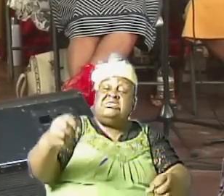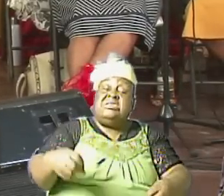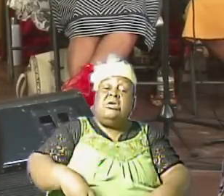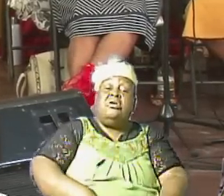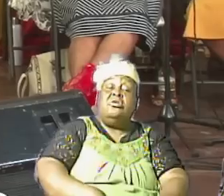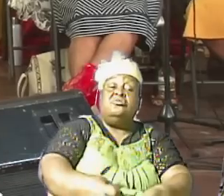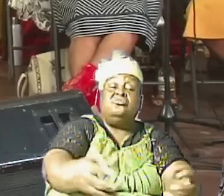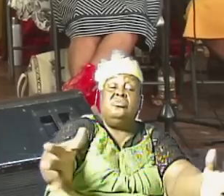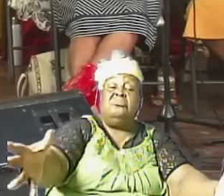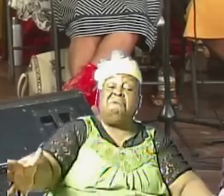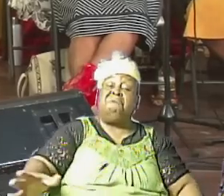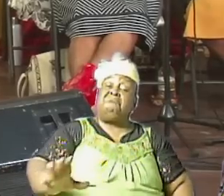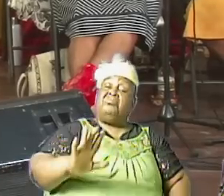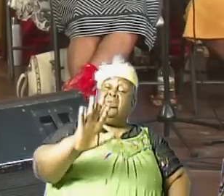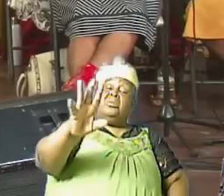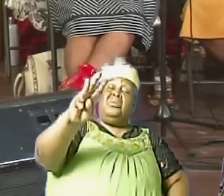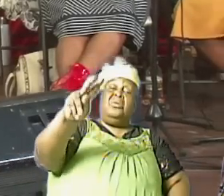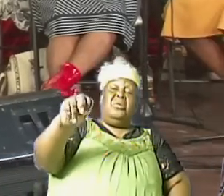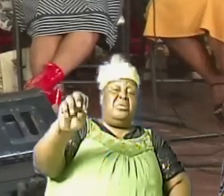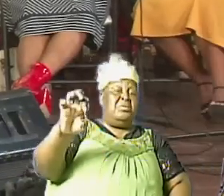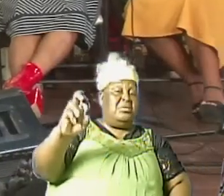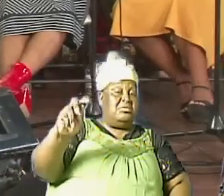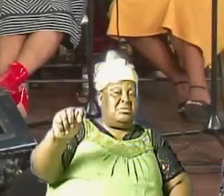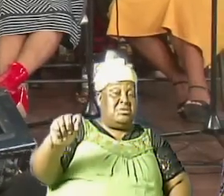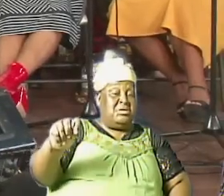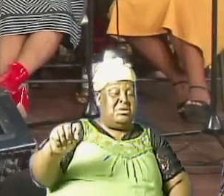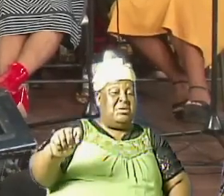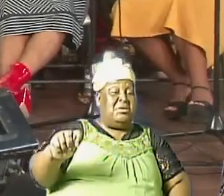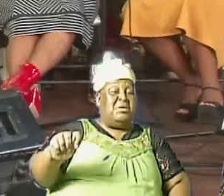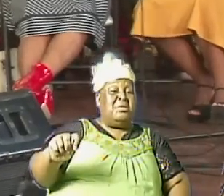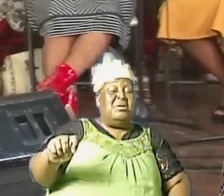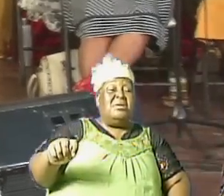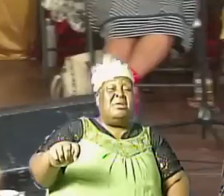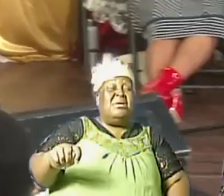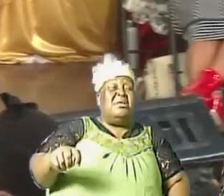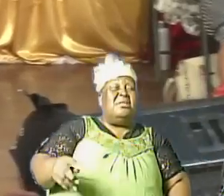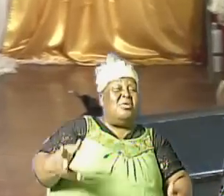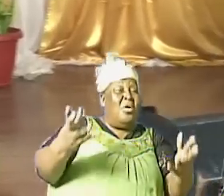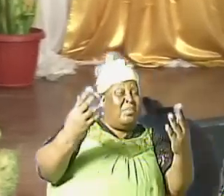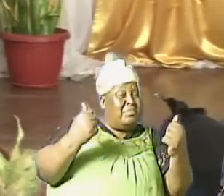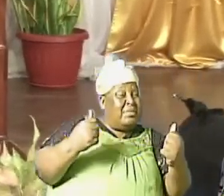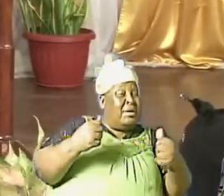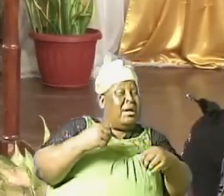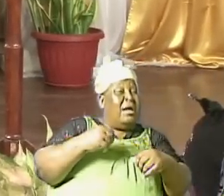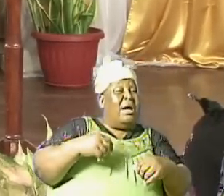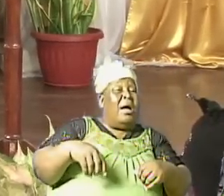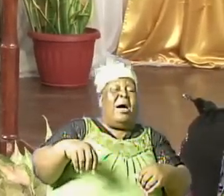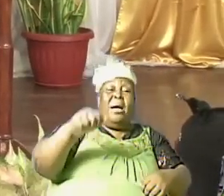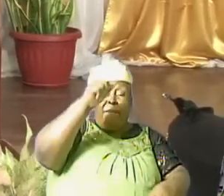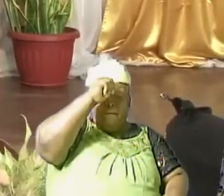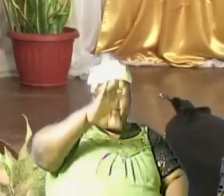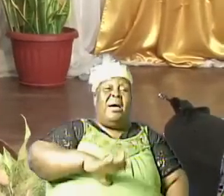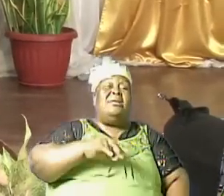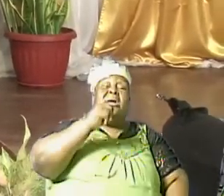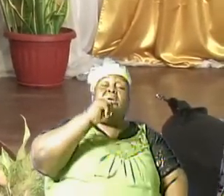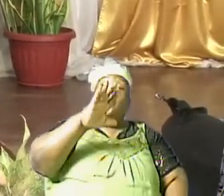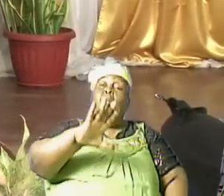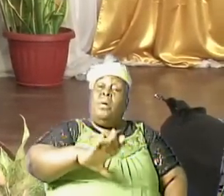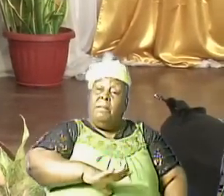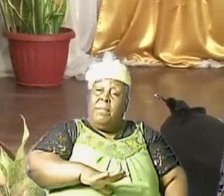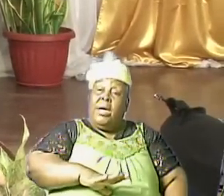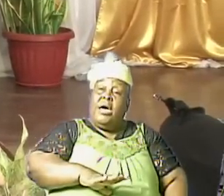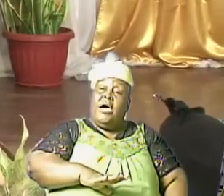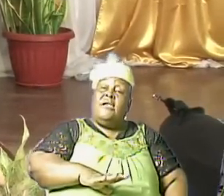let down your net. They grow, they come a male and a female